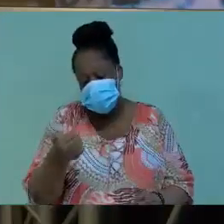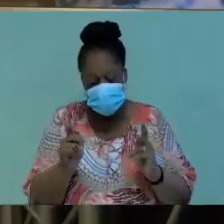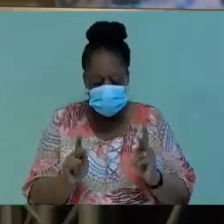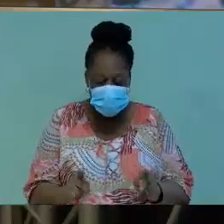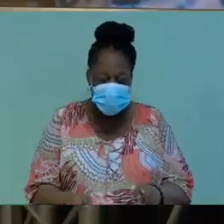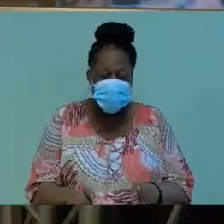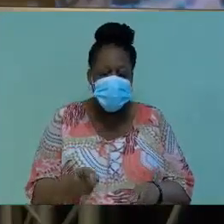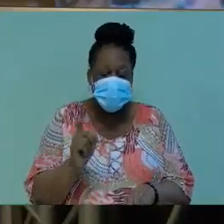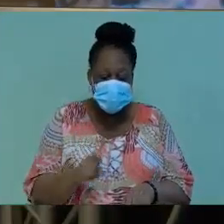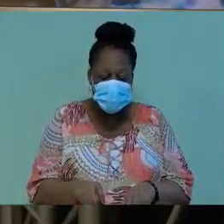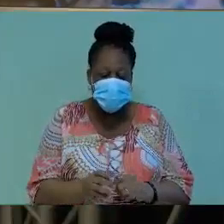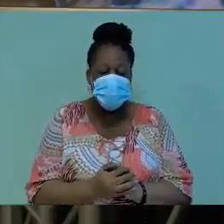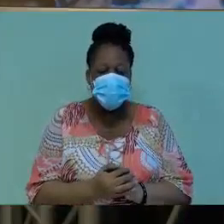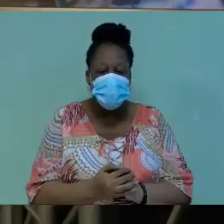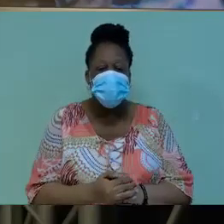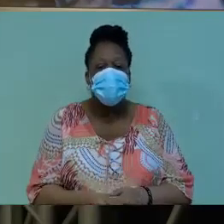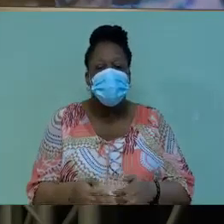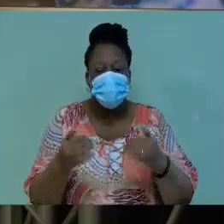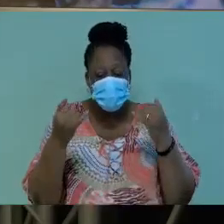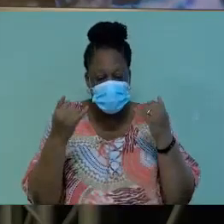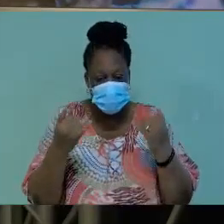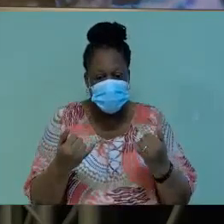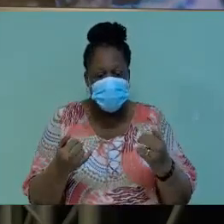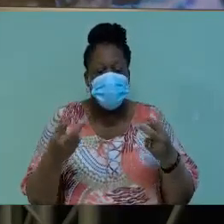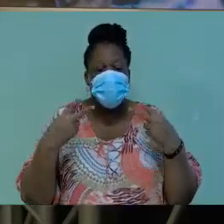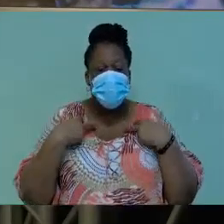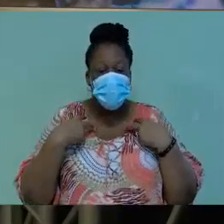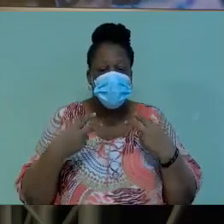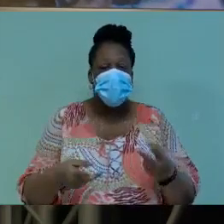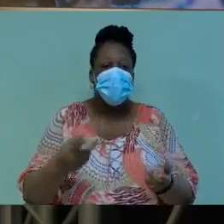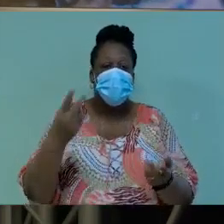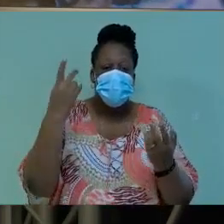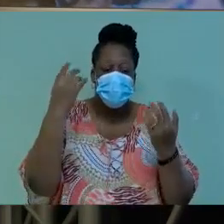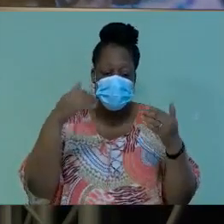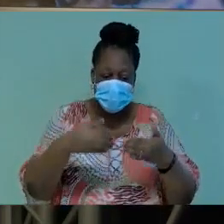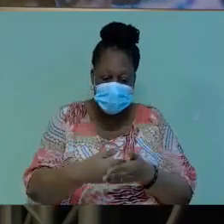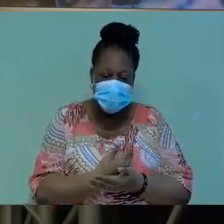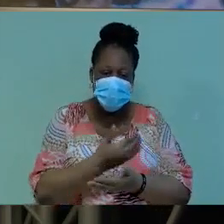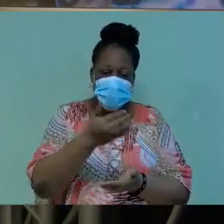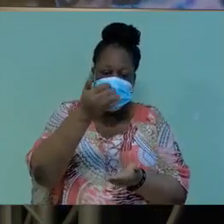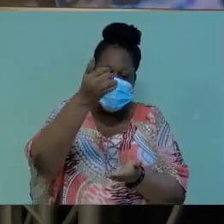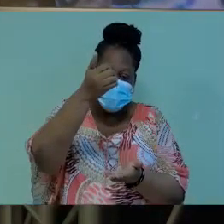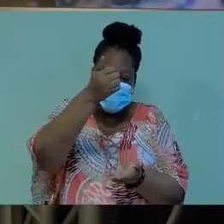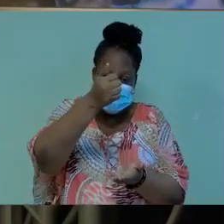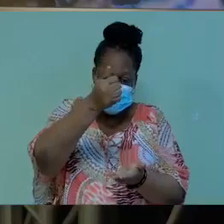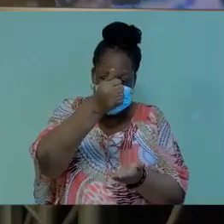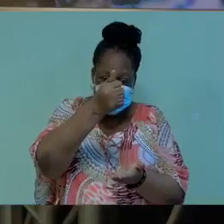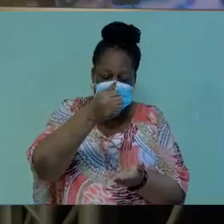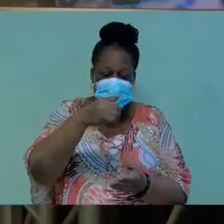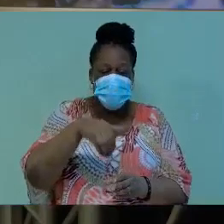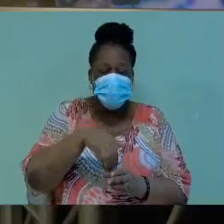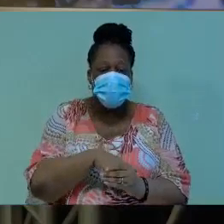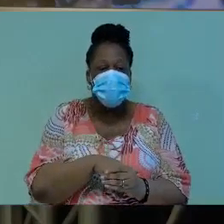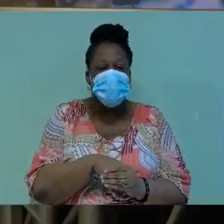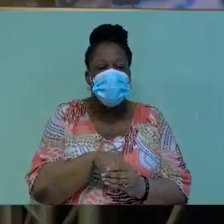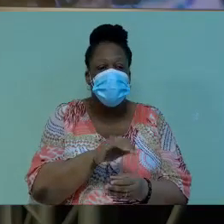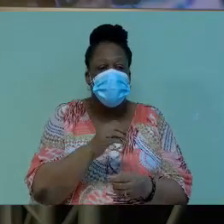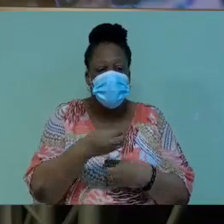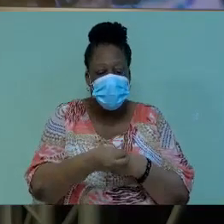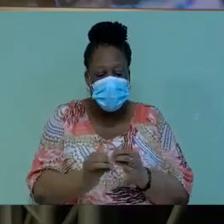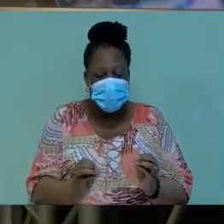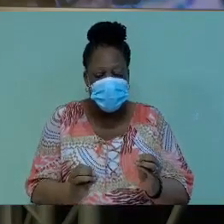to install automatic hand sanitizing dispensers in the public section. This has been a feature within the